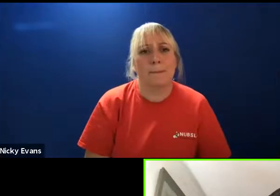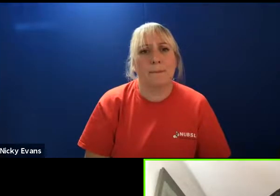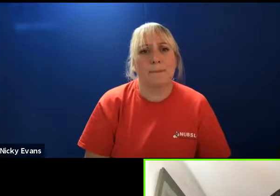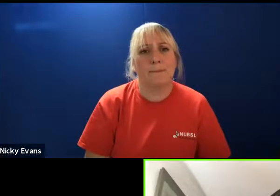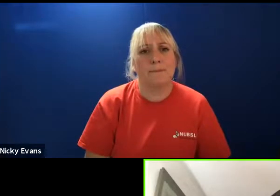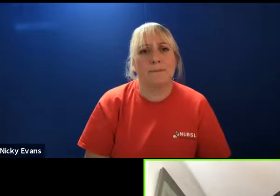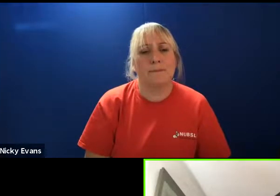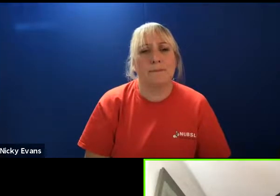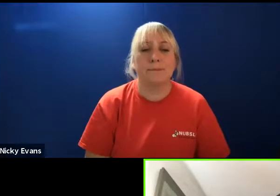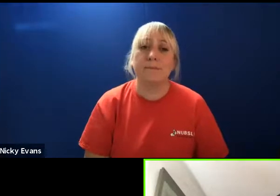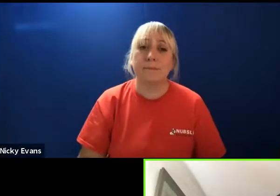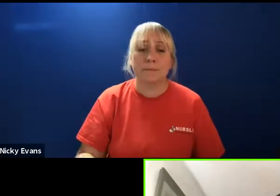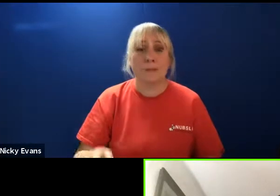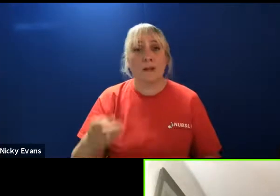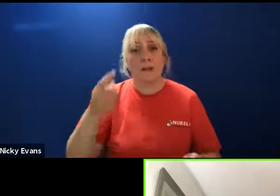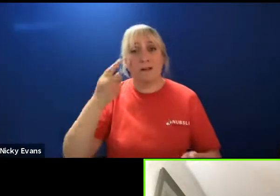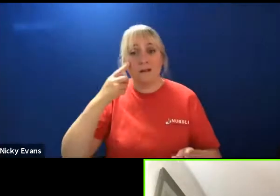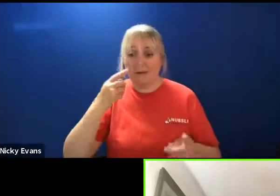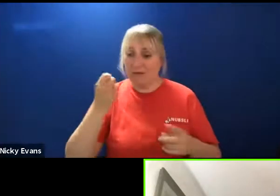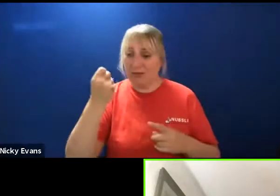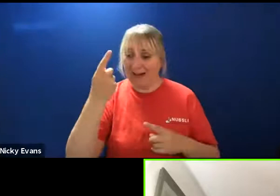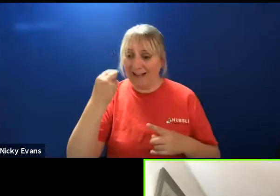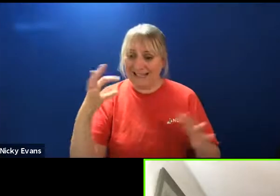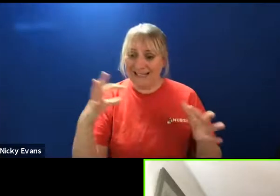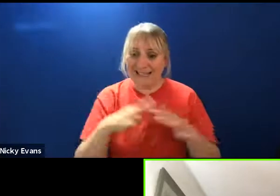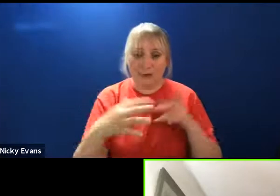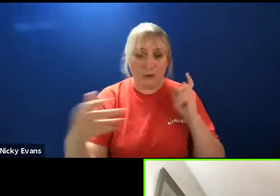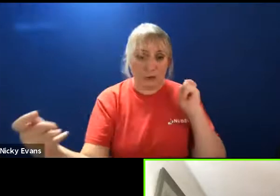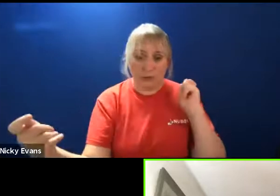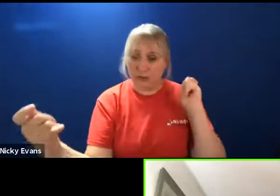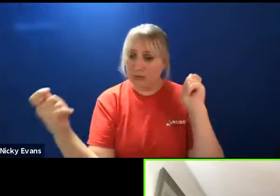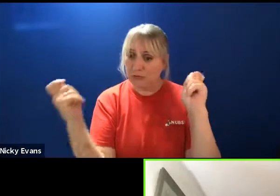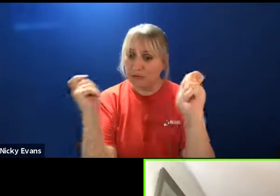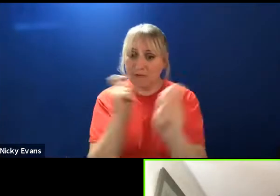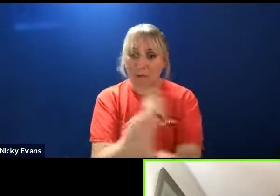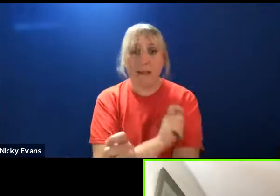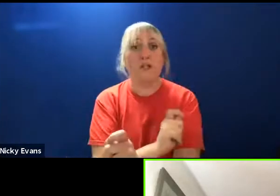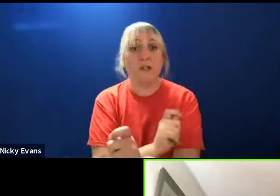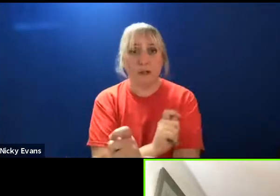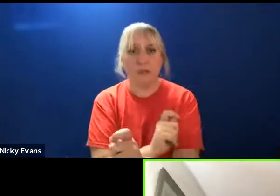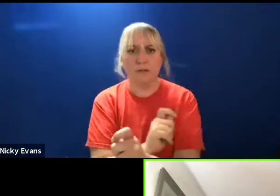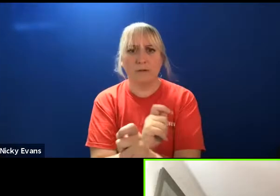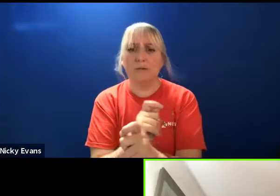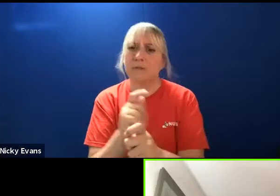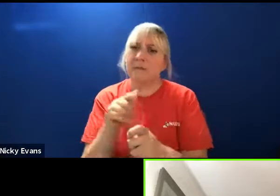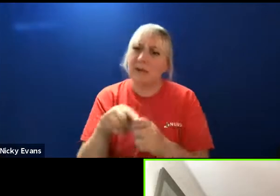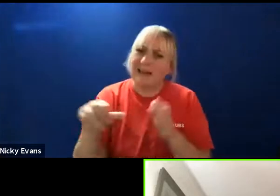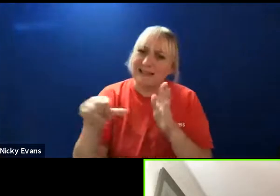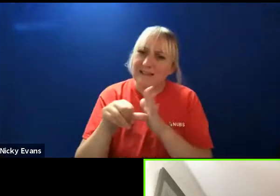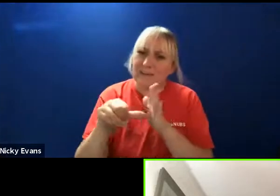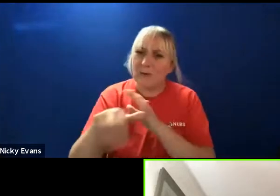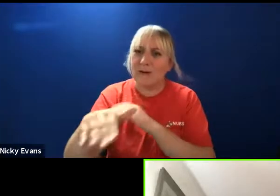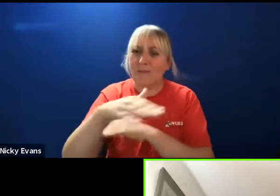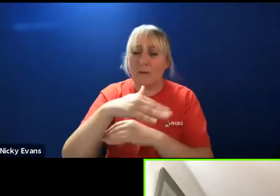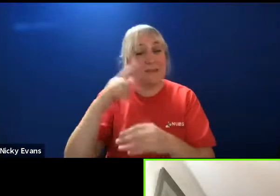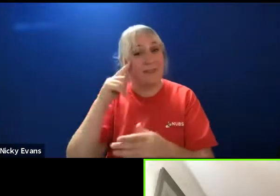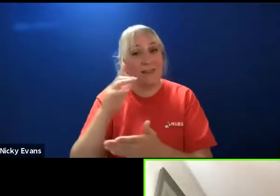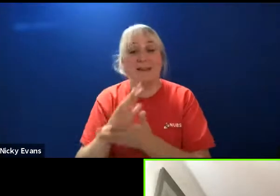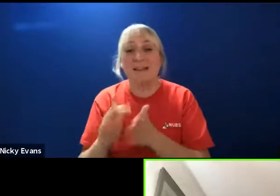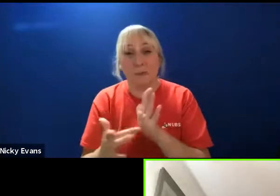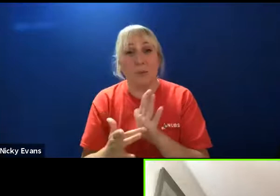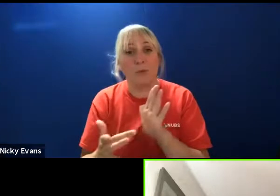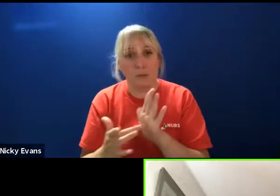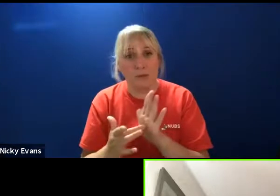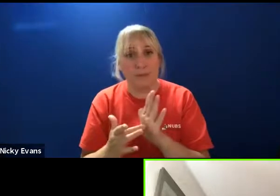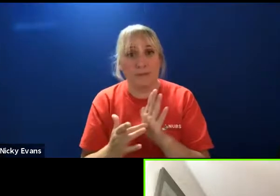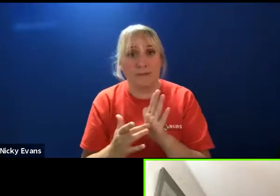so that idea of transformation and transforming difficult environments was really important. And the third thing I'd say was there was always